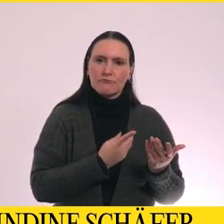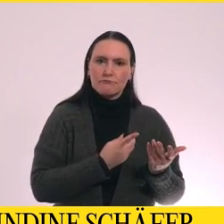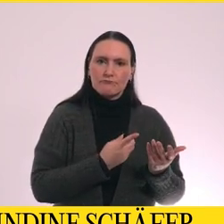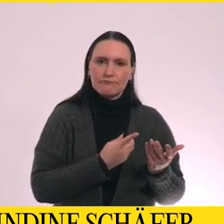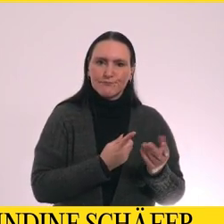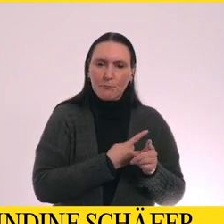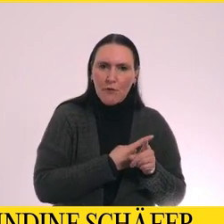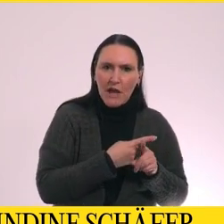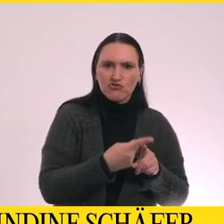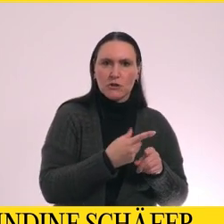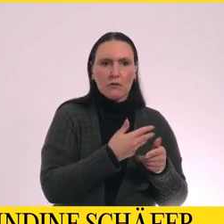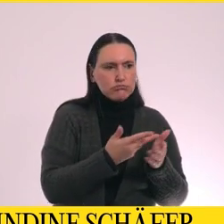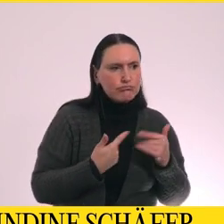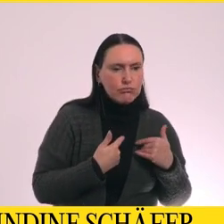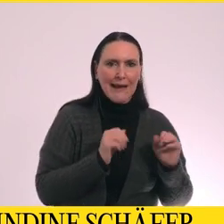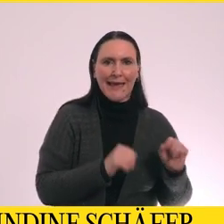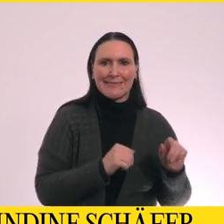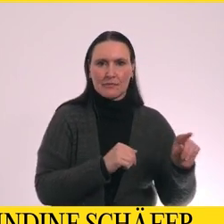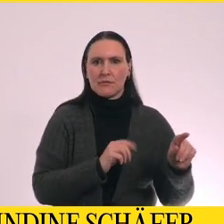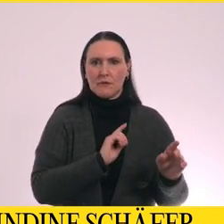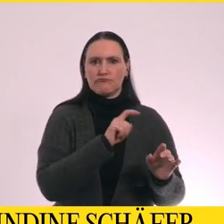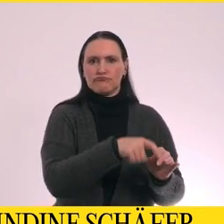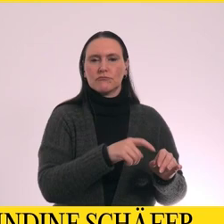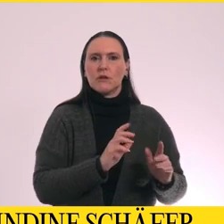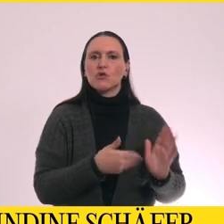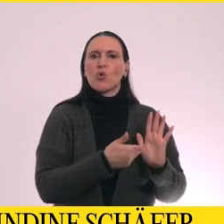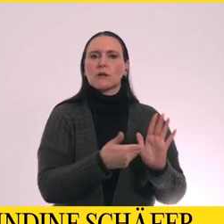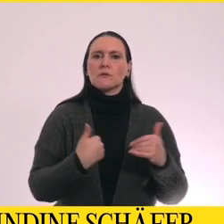the person's political status or civil status.